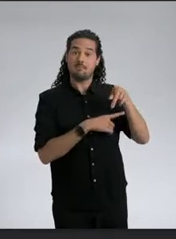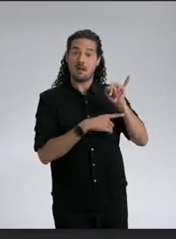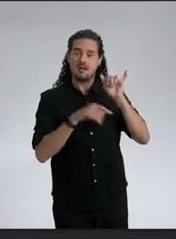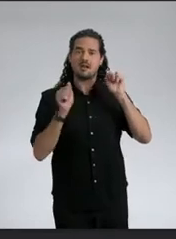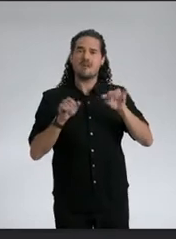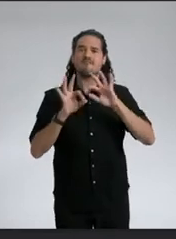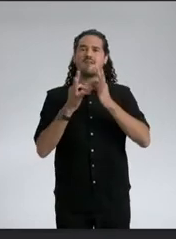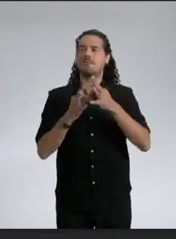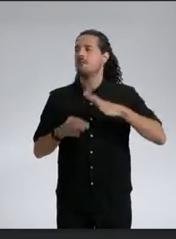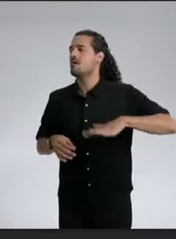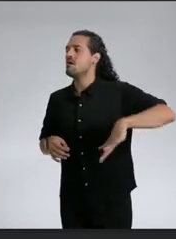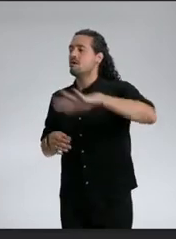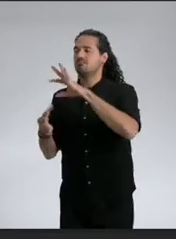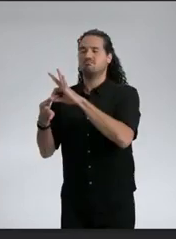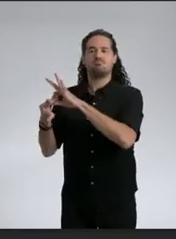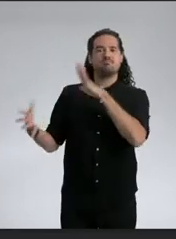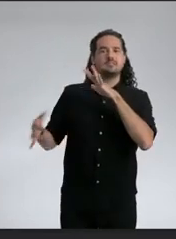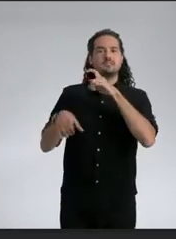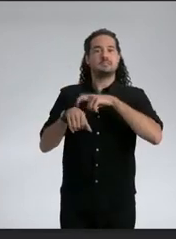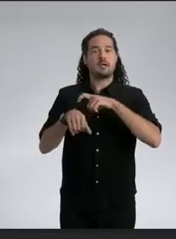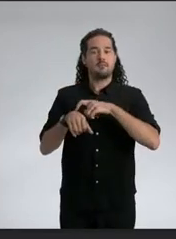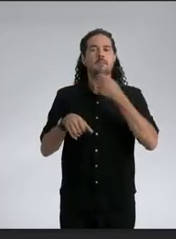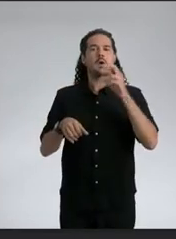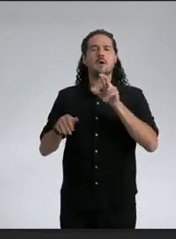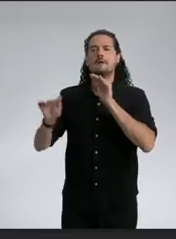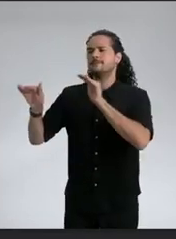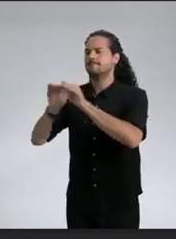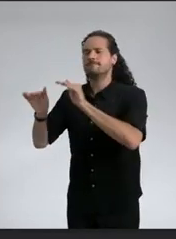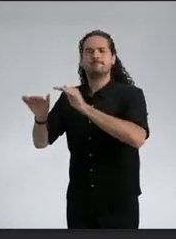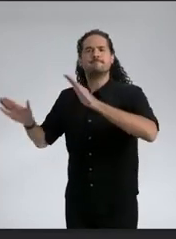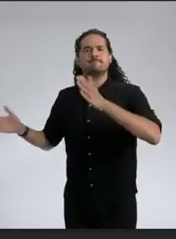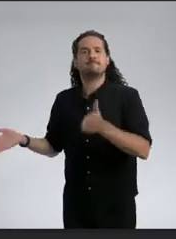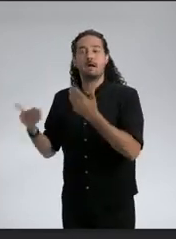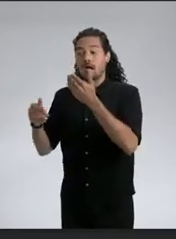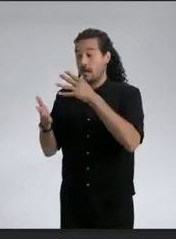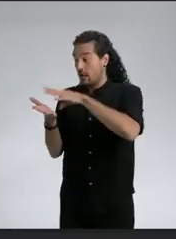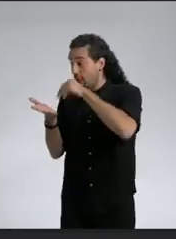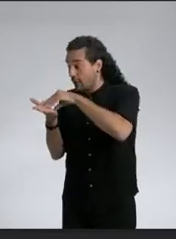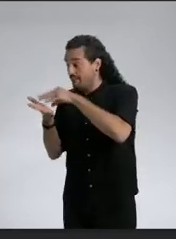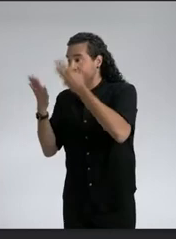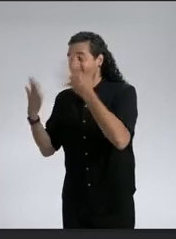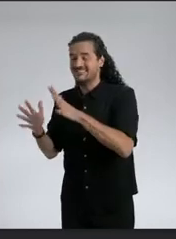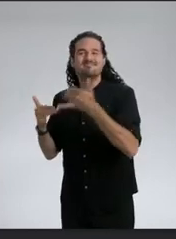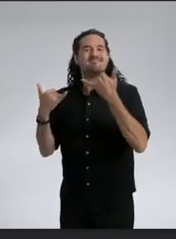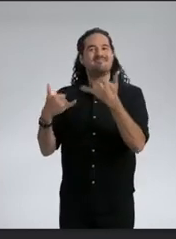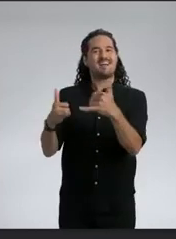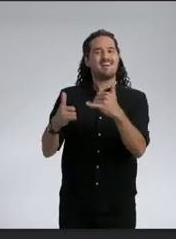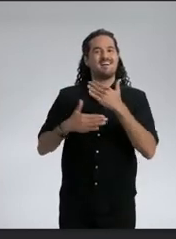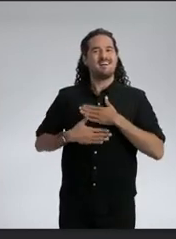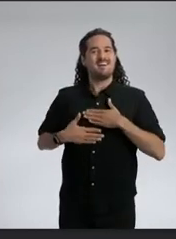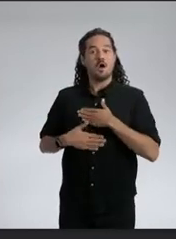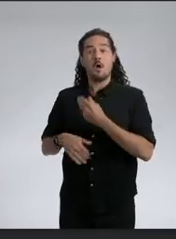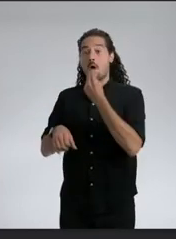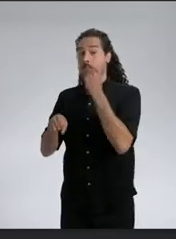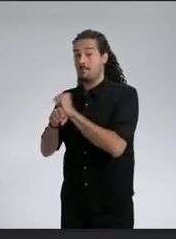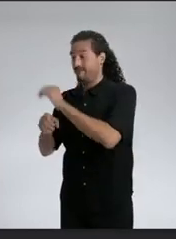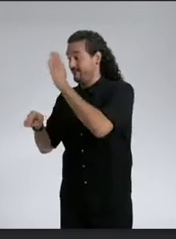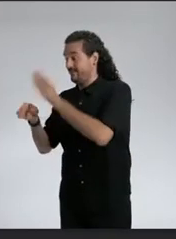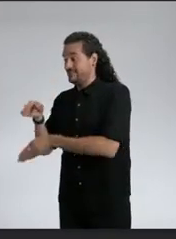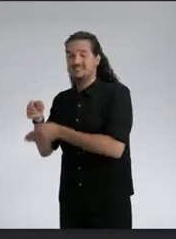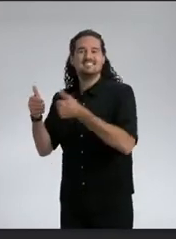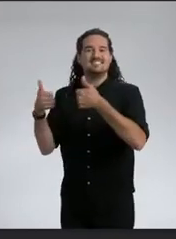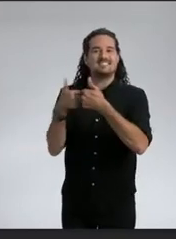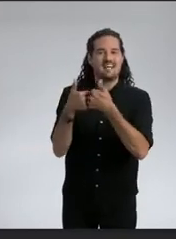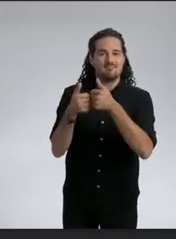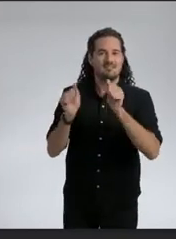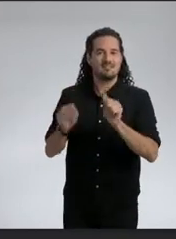even create incentives to do something fun after something educational, like unlocking some gaming after doing some homework. We're